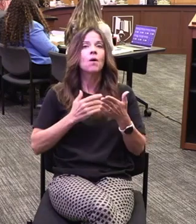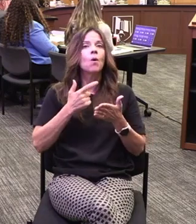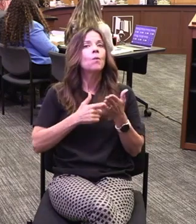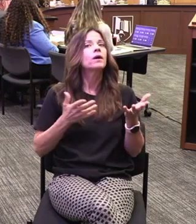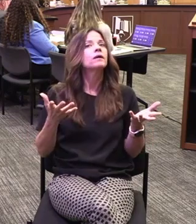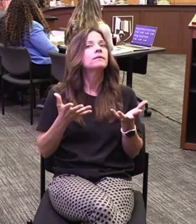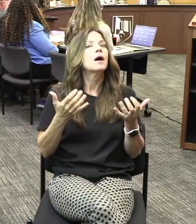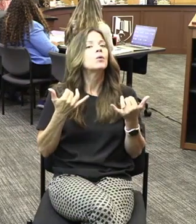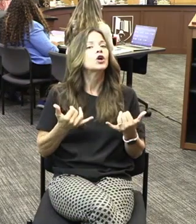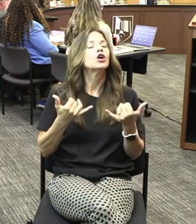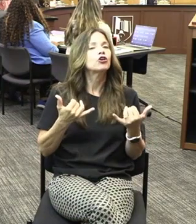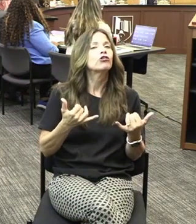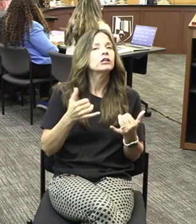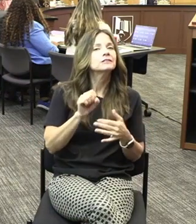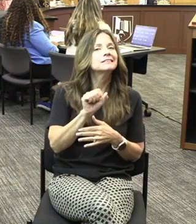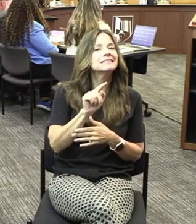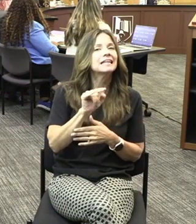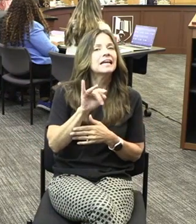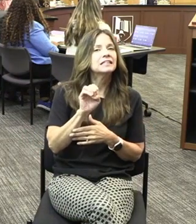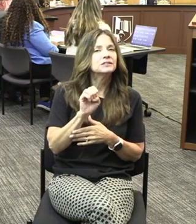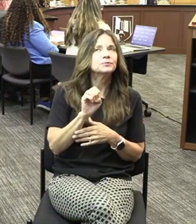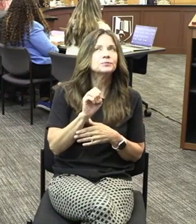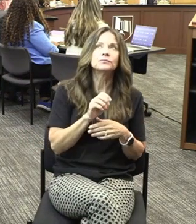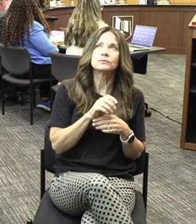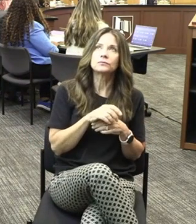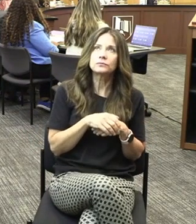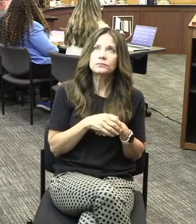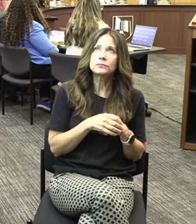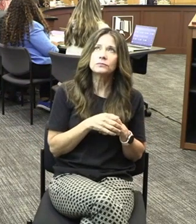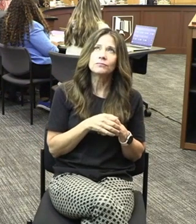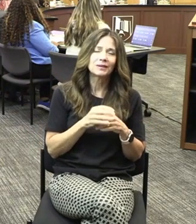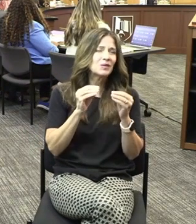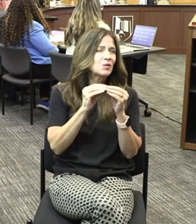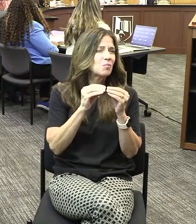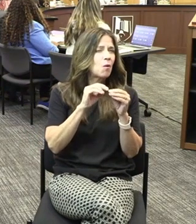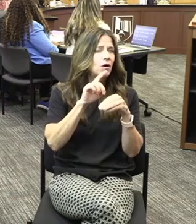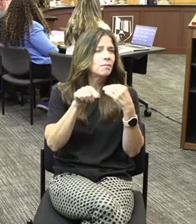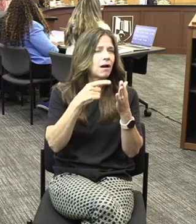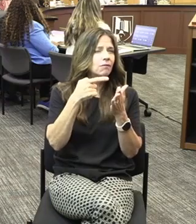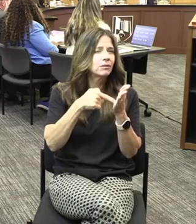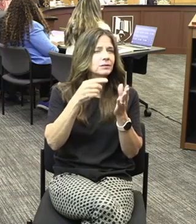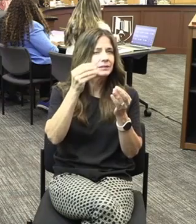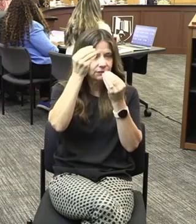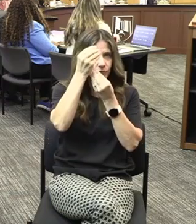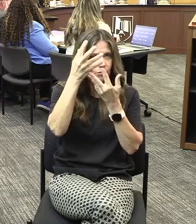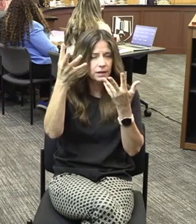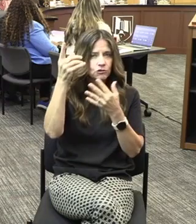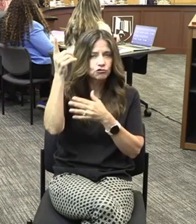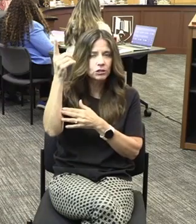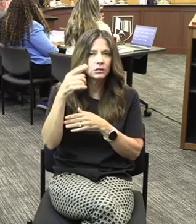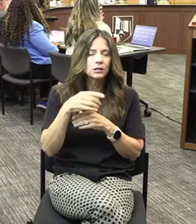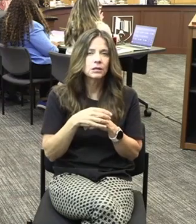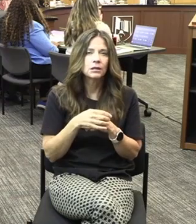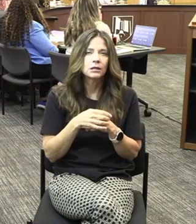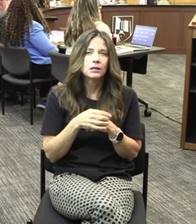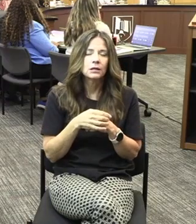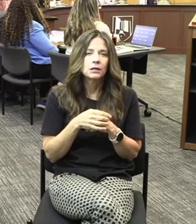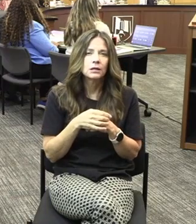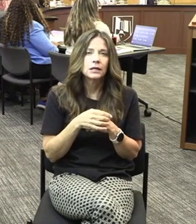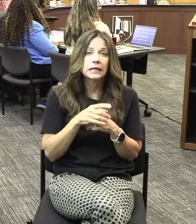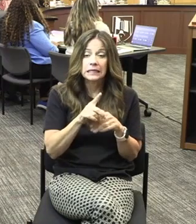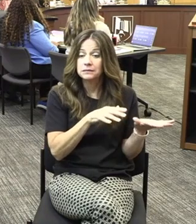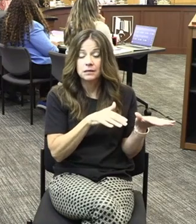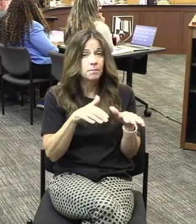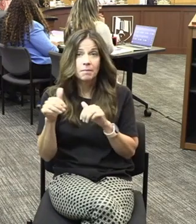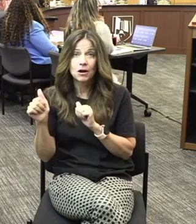state? And there's more about this. One of the most notable aspects of Gushkowitz's departure is it was not